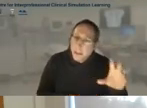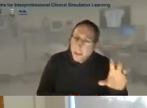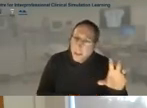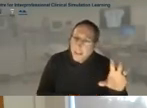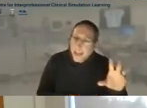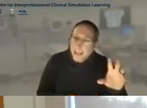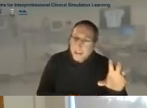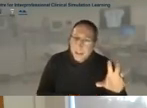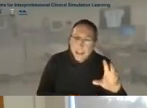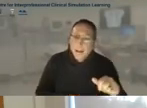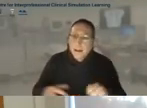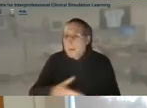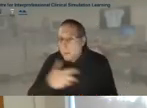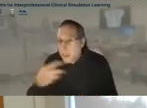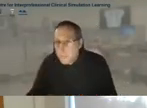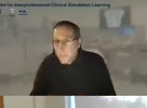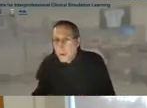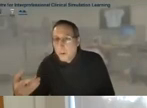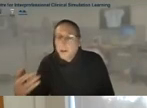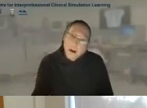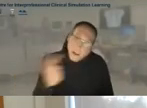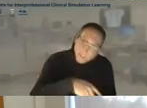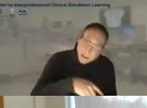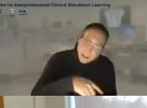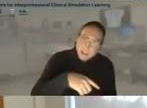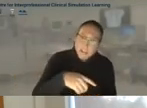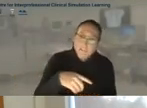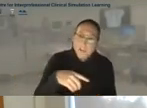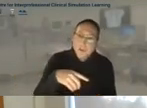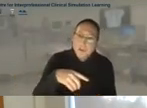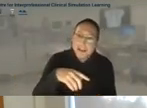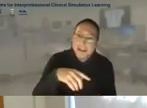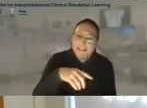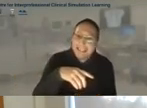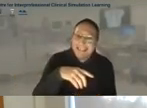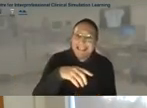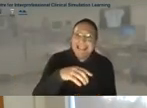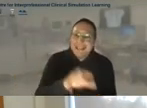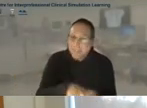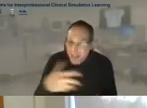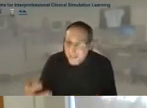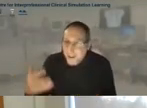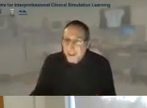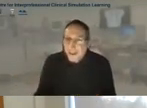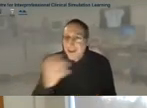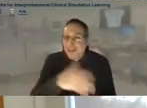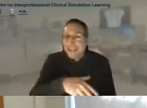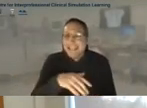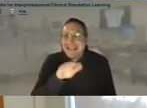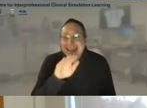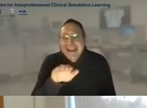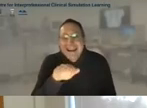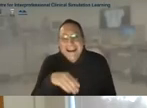simulation learning, the case in particular, and bring it forward on reflection. If you afford me that sentence, bring it forward on